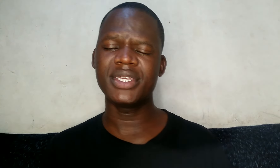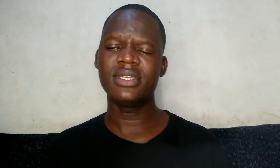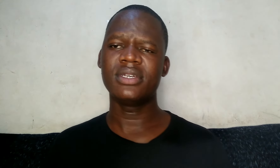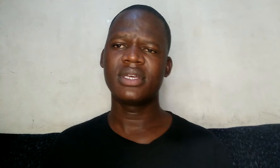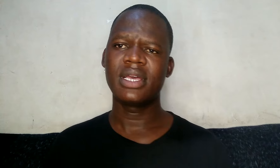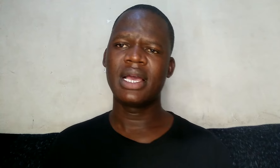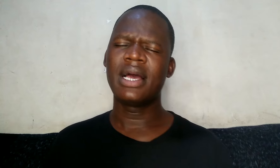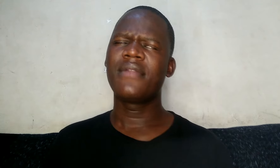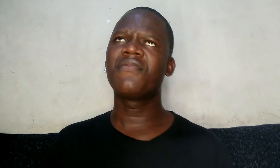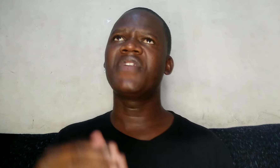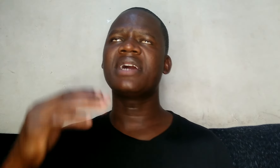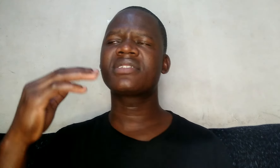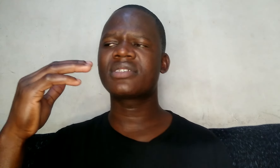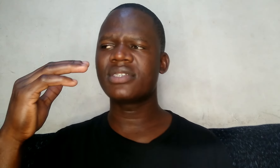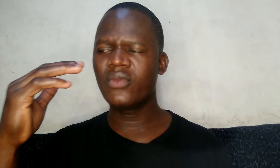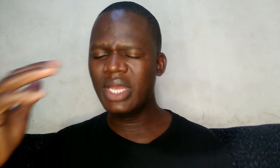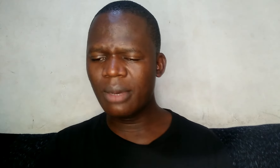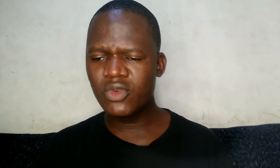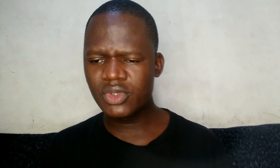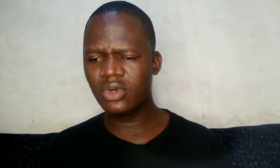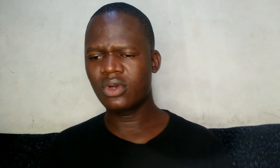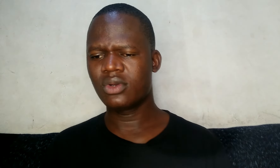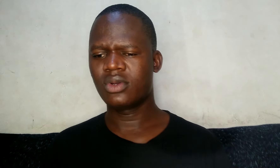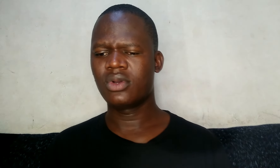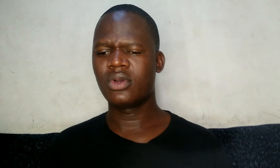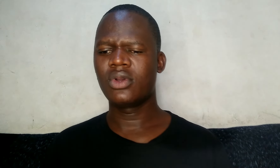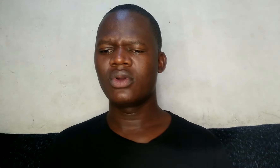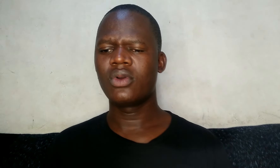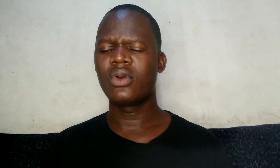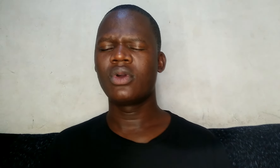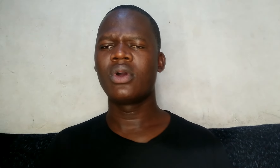has said that William Ruto,